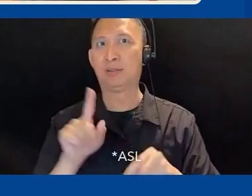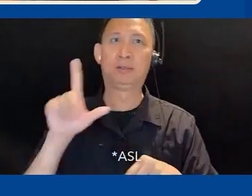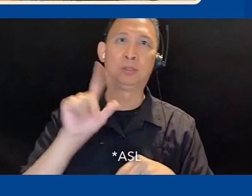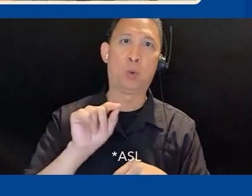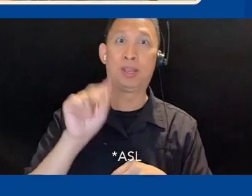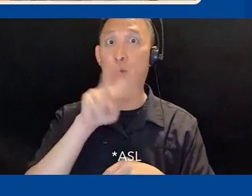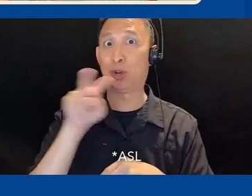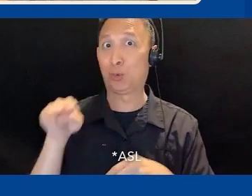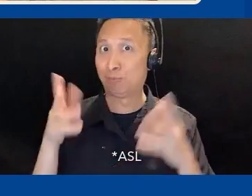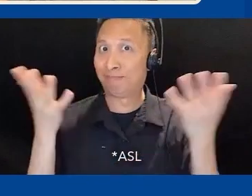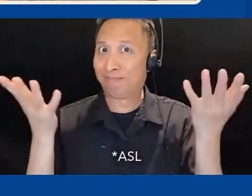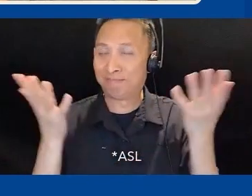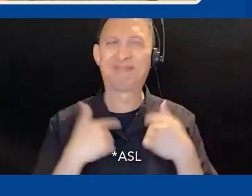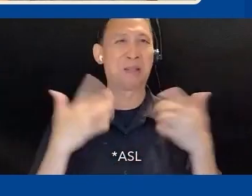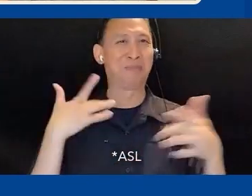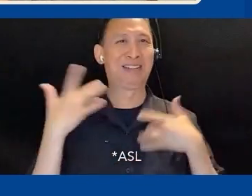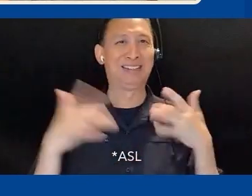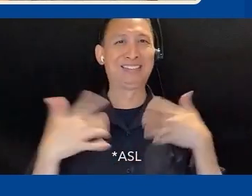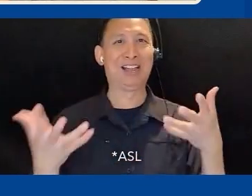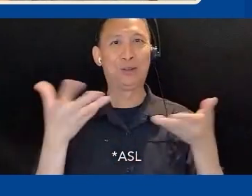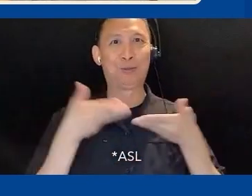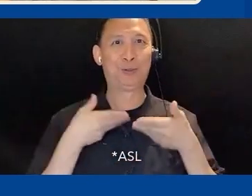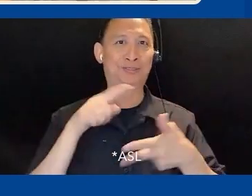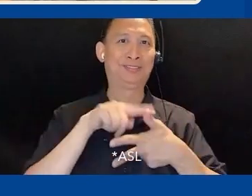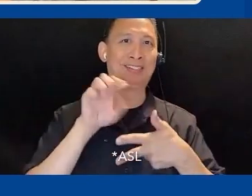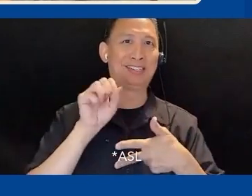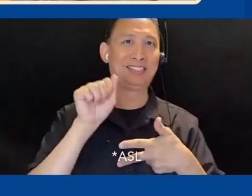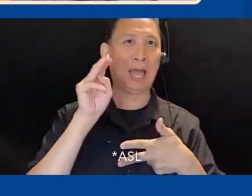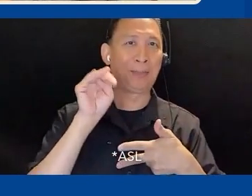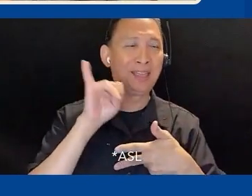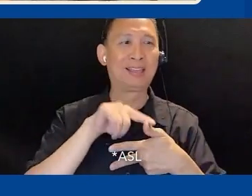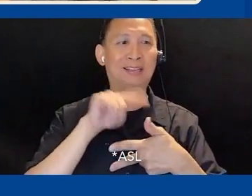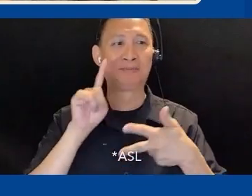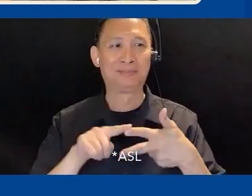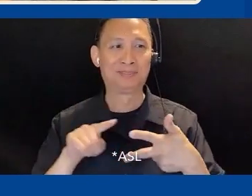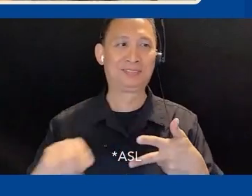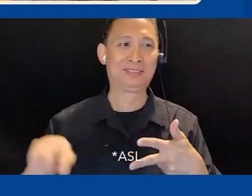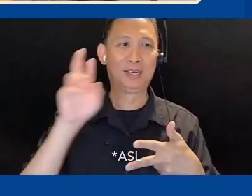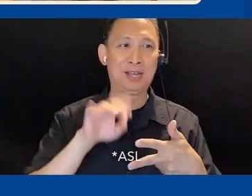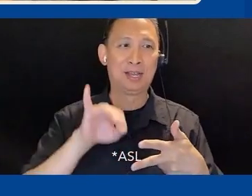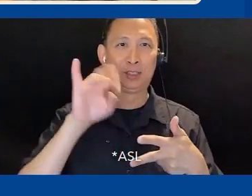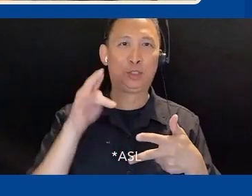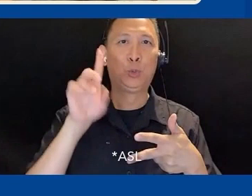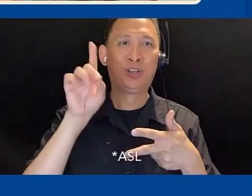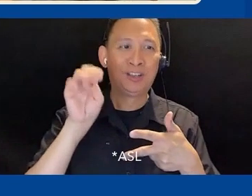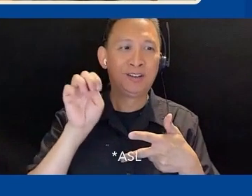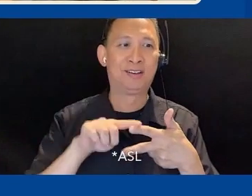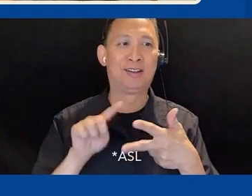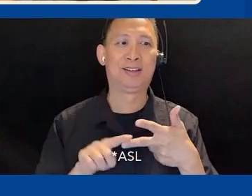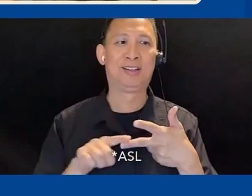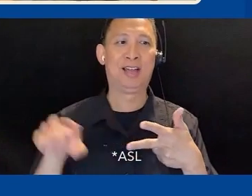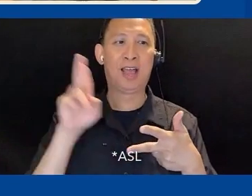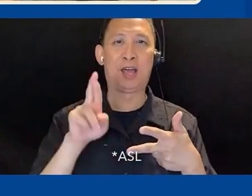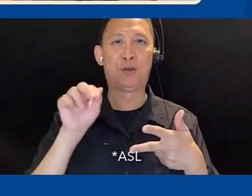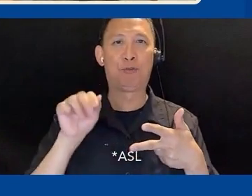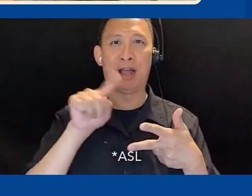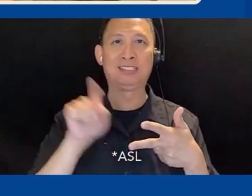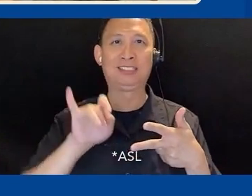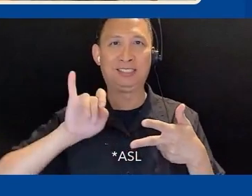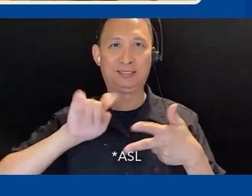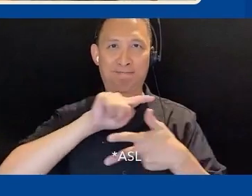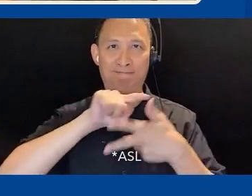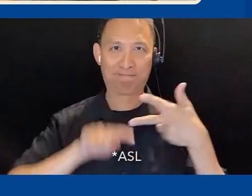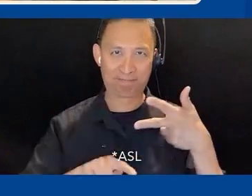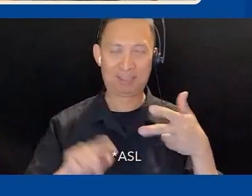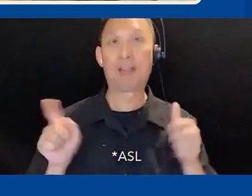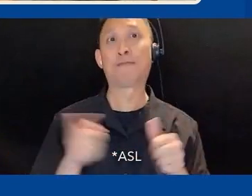to introduce Sami Khan, Joo Chahab, and Rosie Joffrey, our panelists today. First, I'll